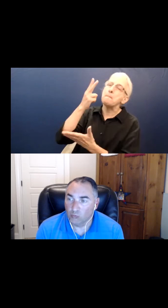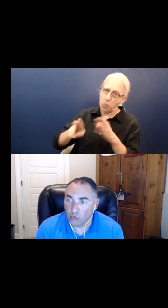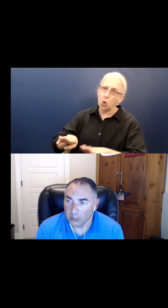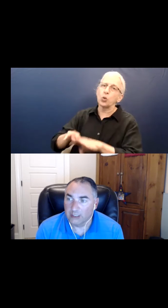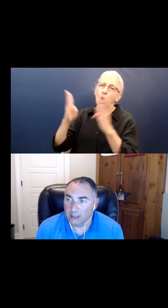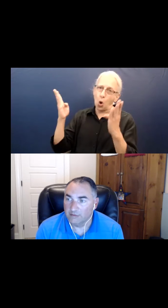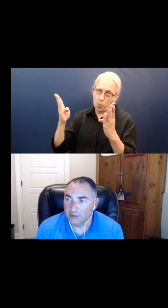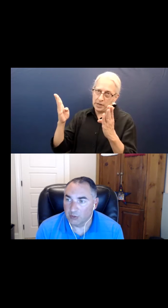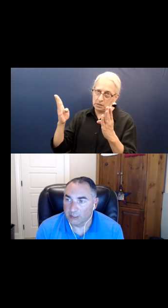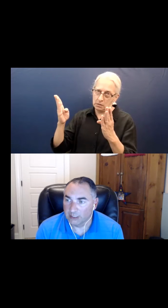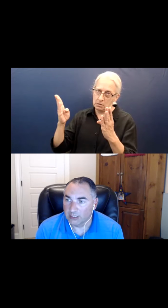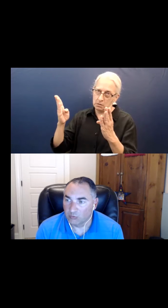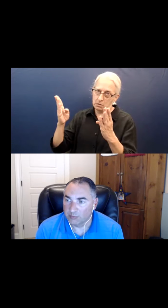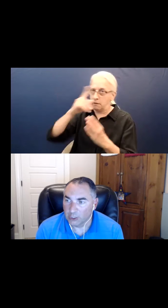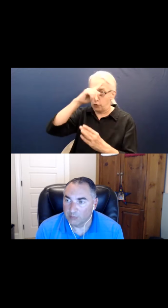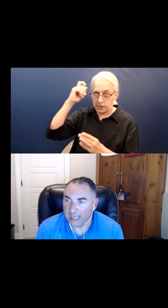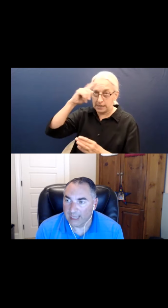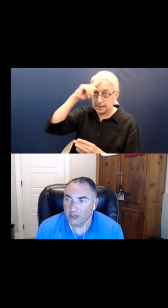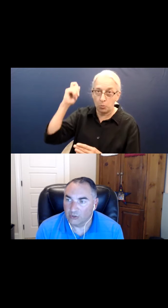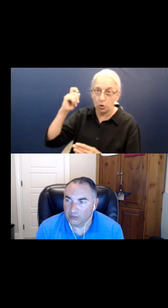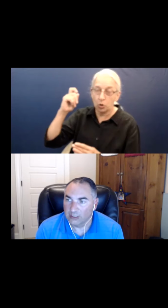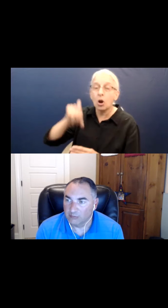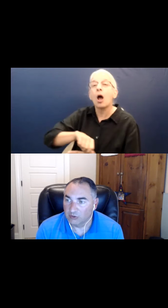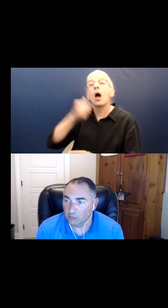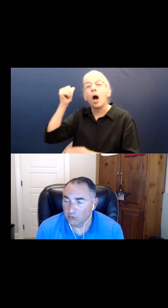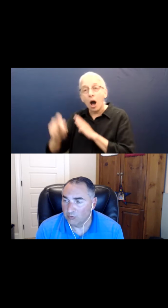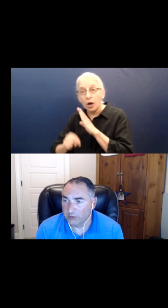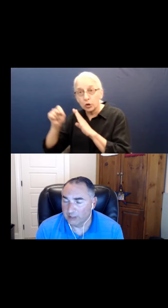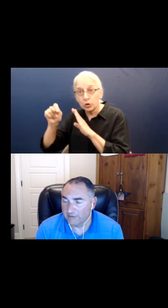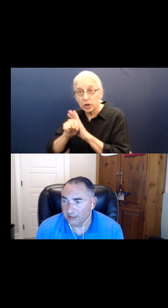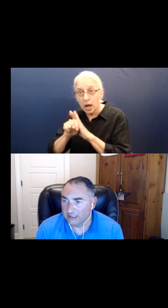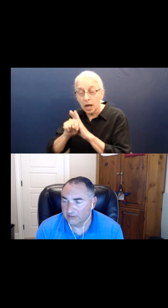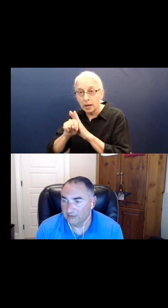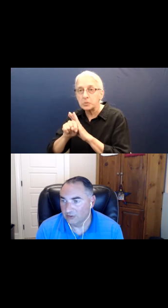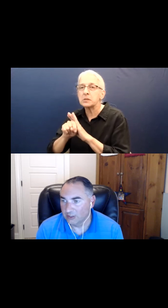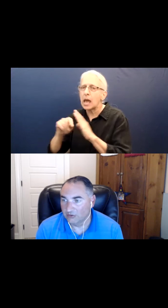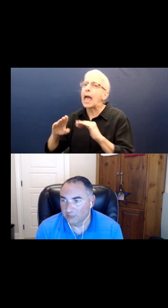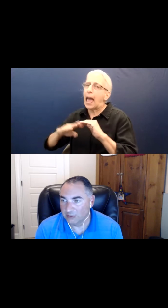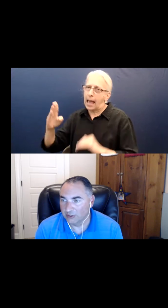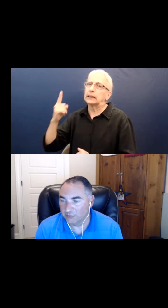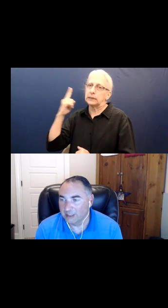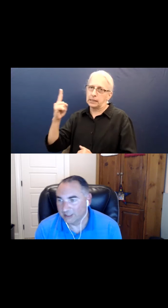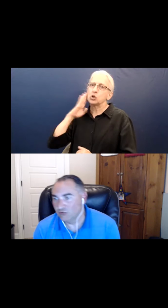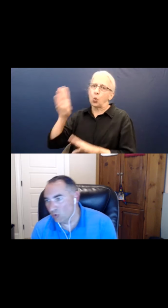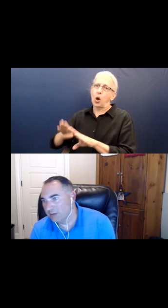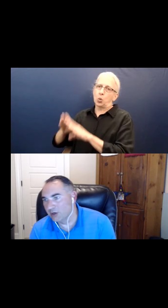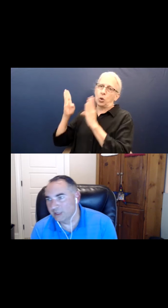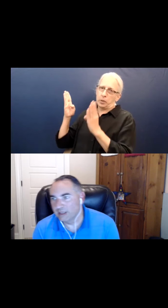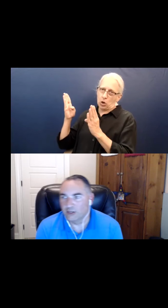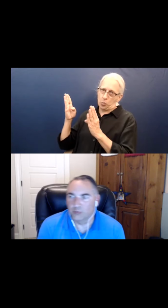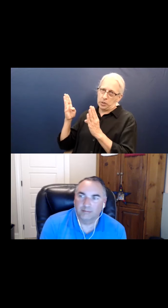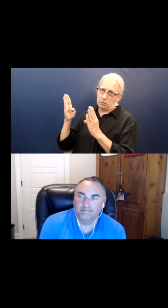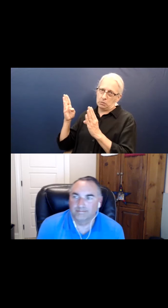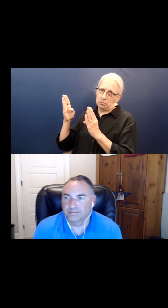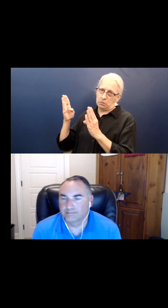least one of the parking lots would be open at all times. So we'd have at least, just to be clear, there'd be at least one parking